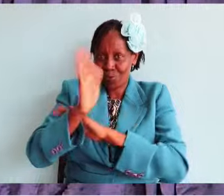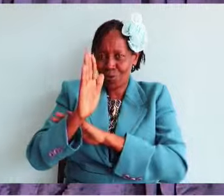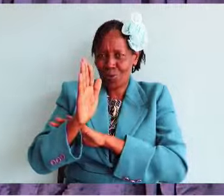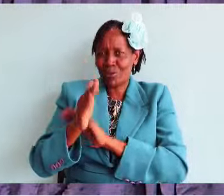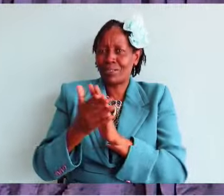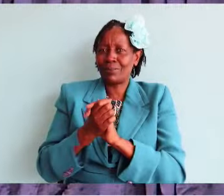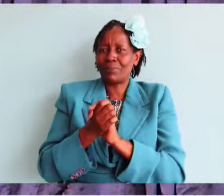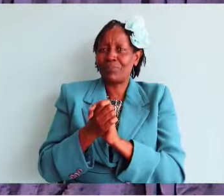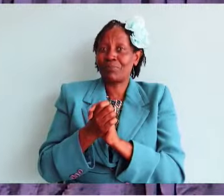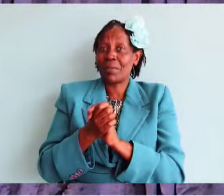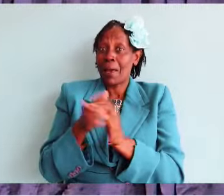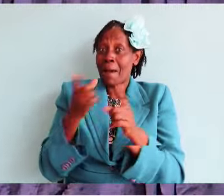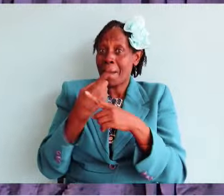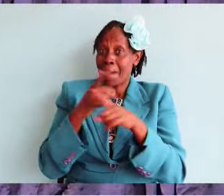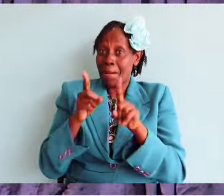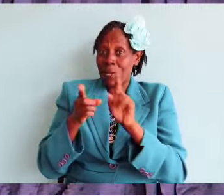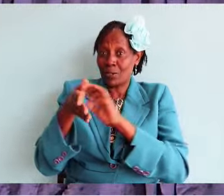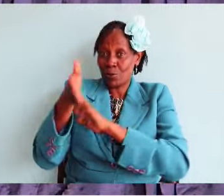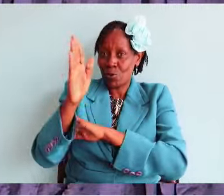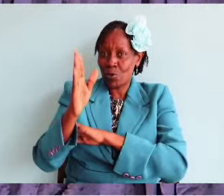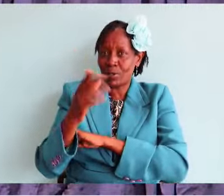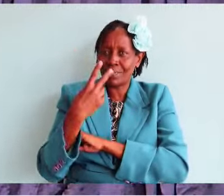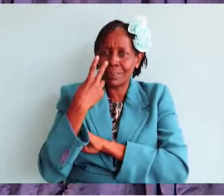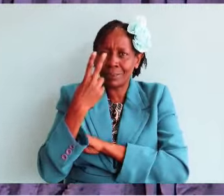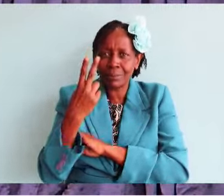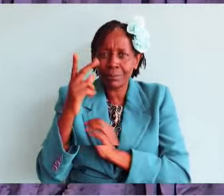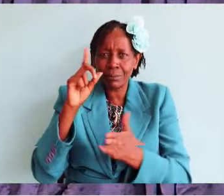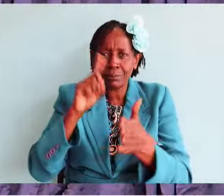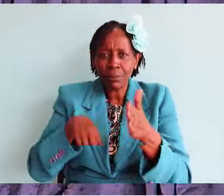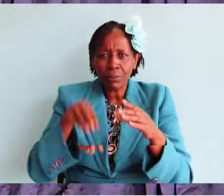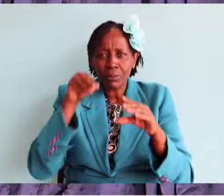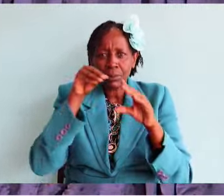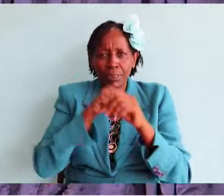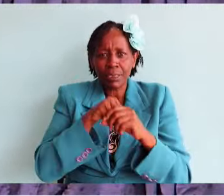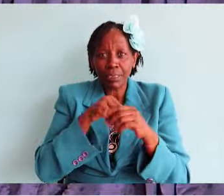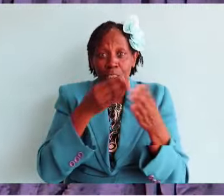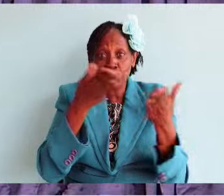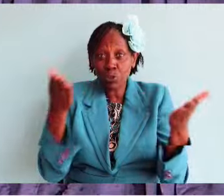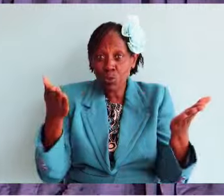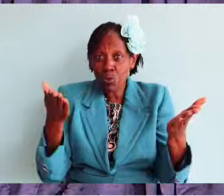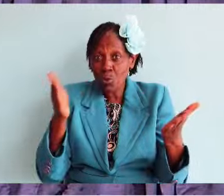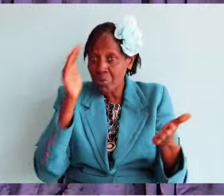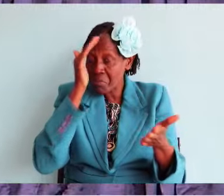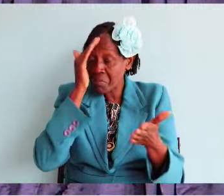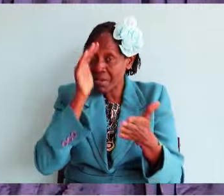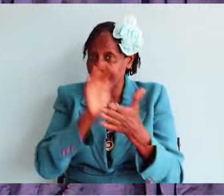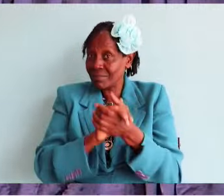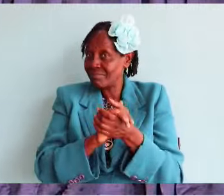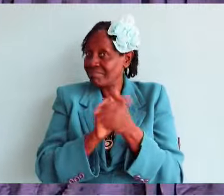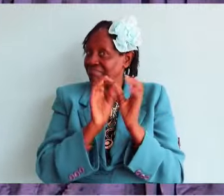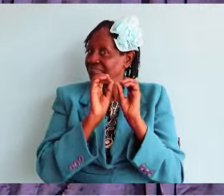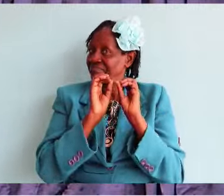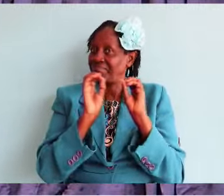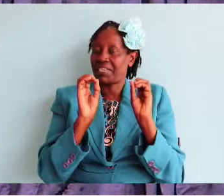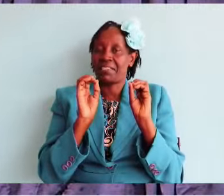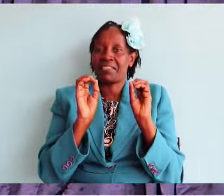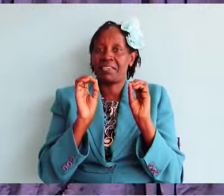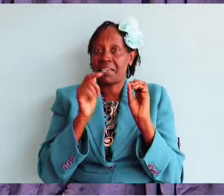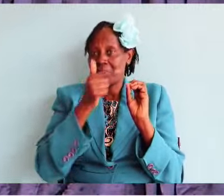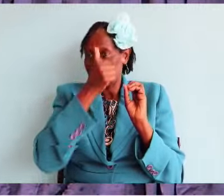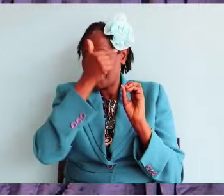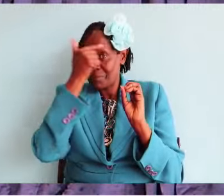But what God sees in you, you may not believe. Because in you, he